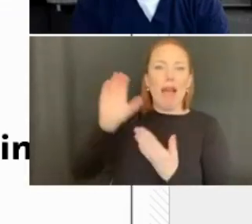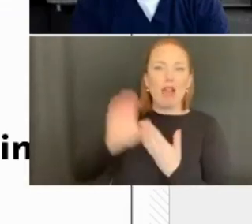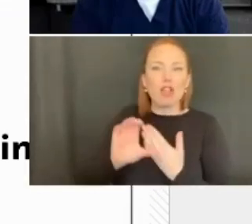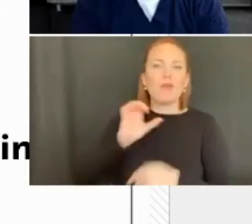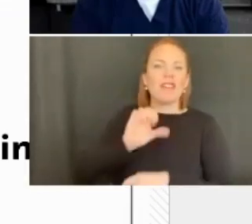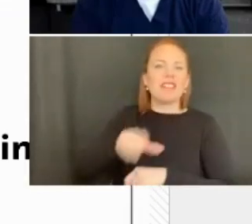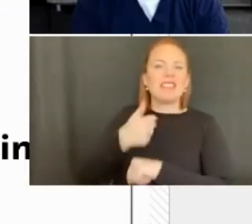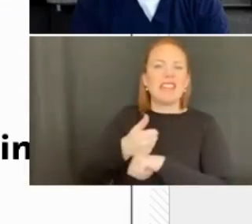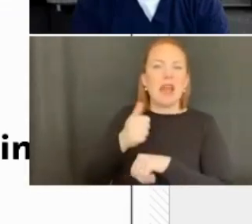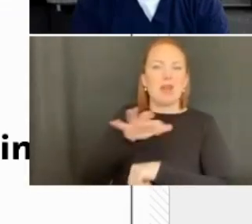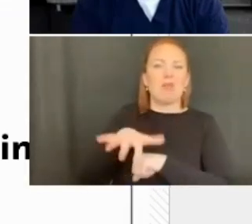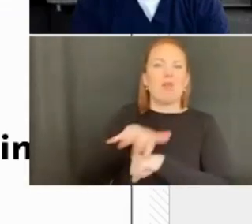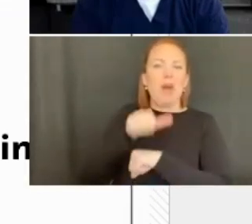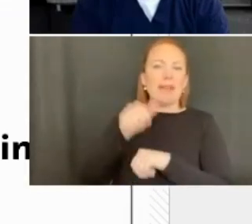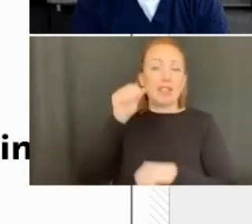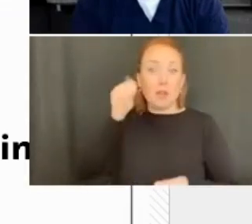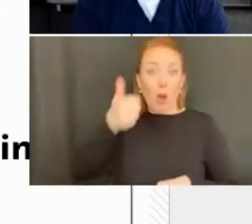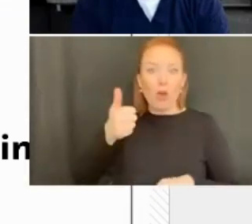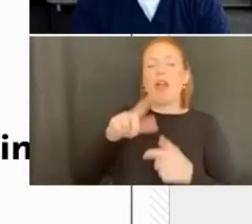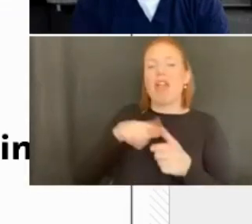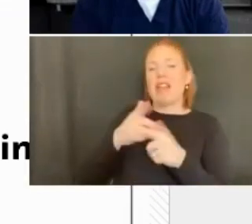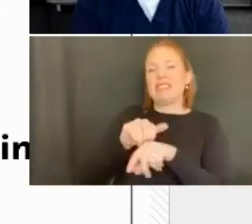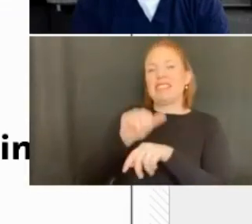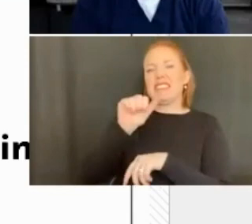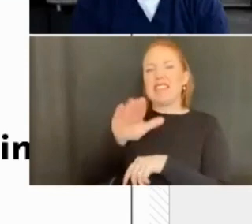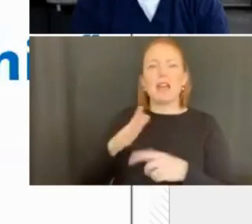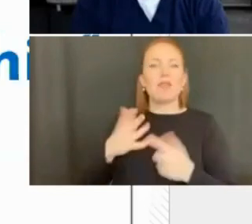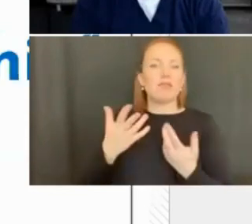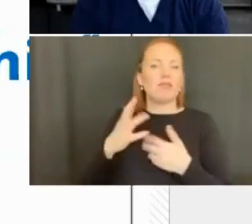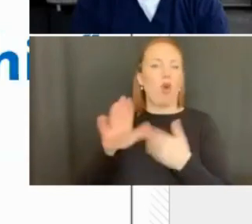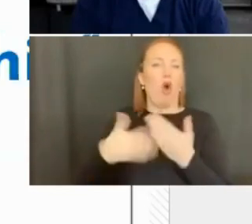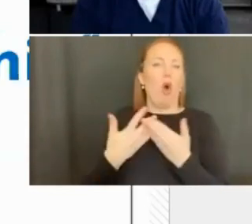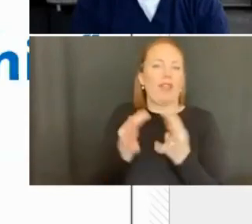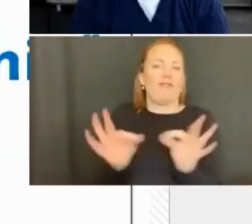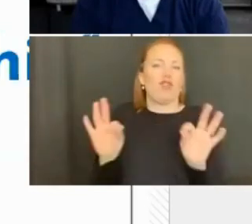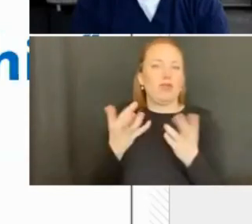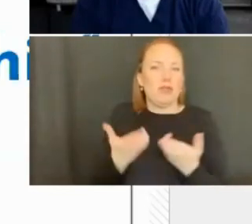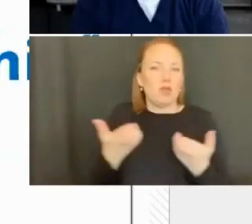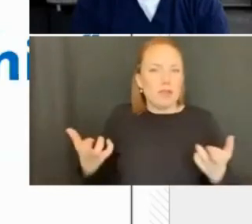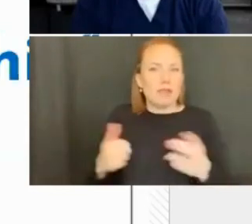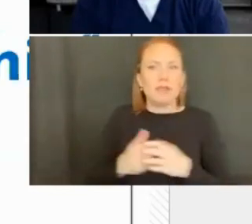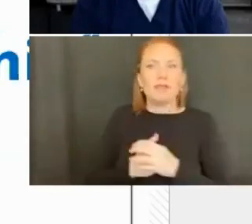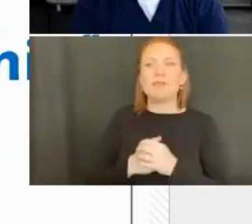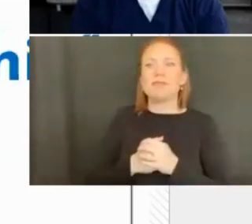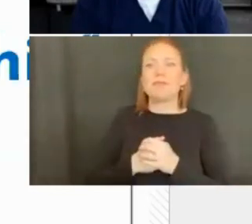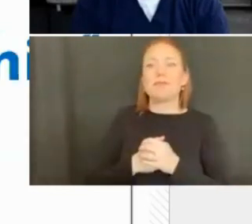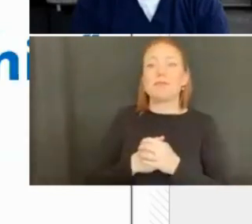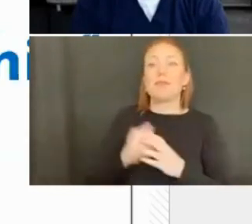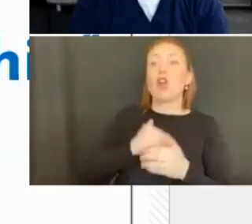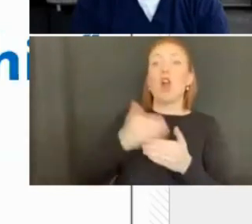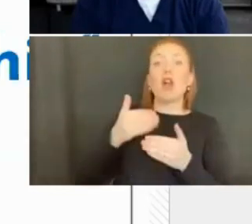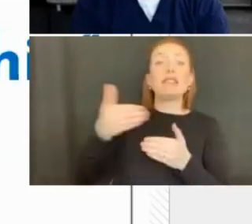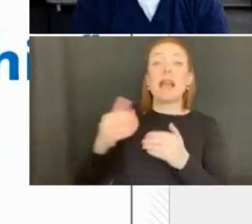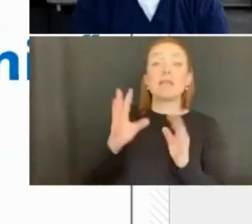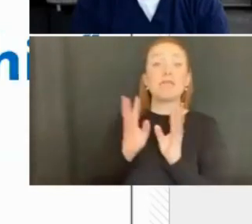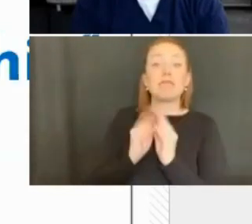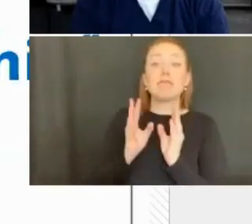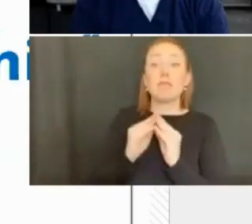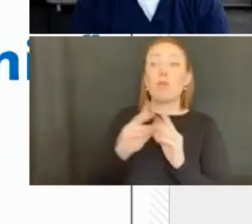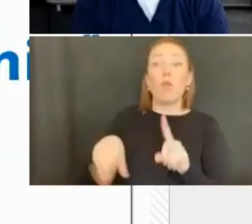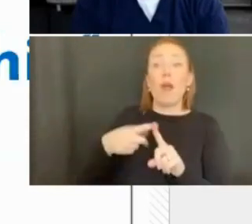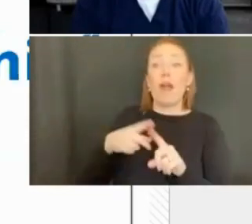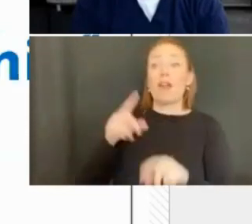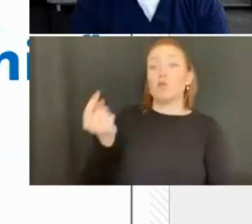we can chat tomorrow and pass it along. So continue to do that if you'd like. I want to mention our next session, which will be Tuesday,